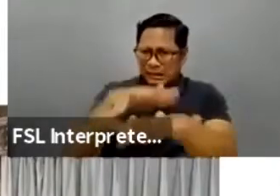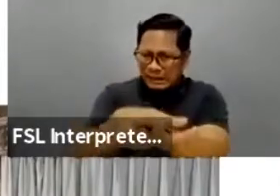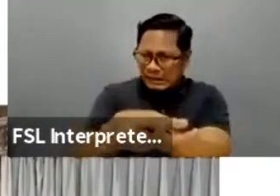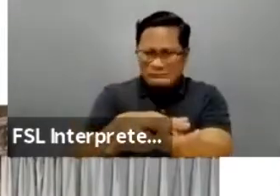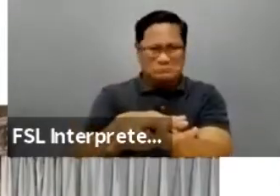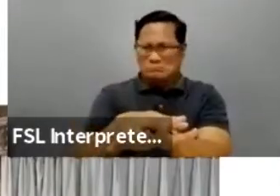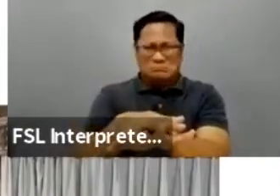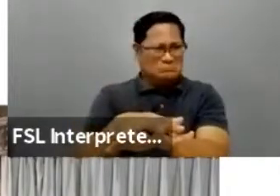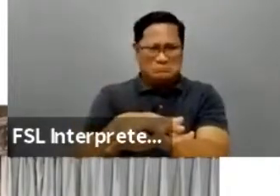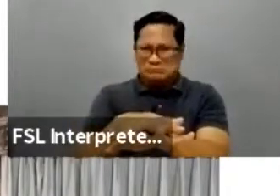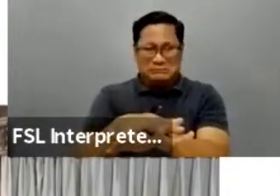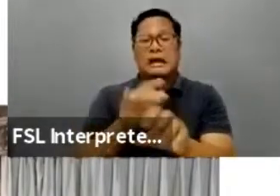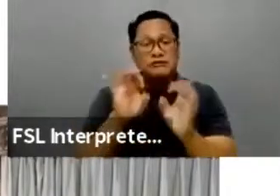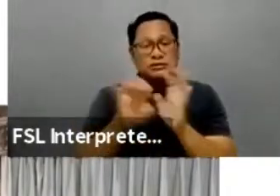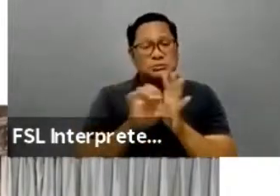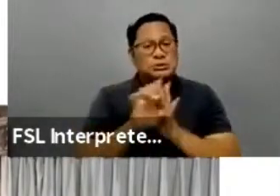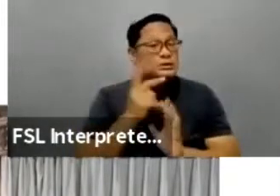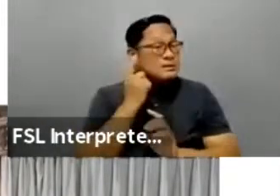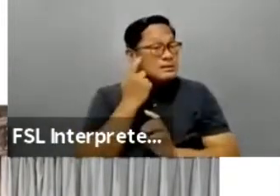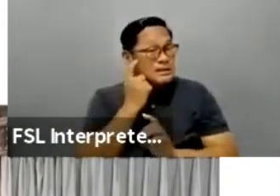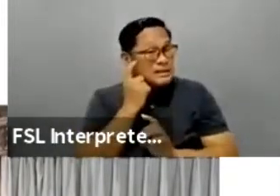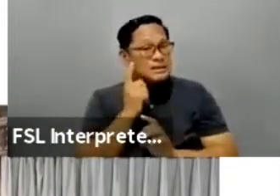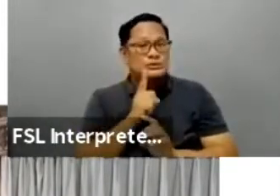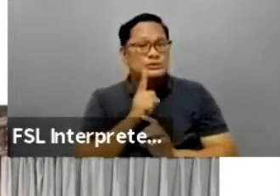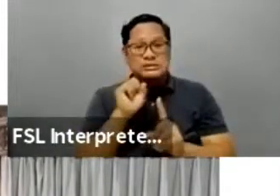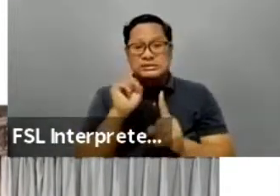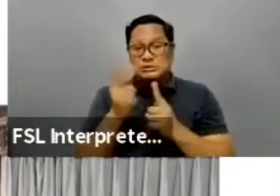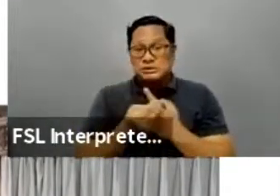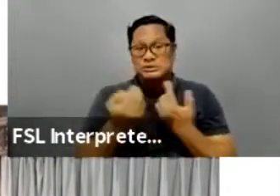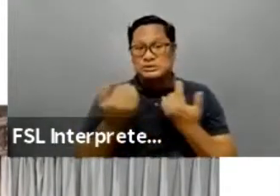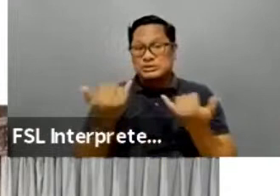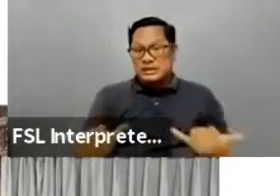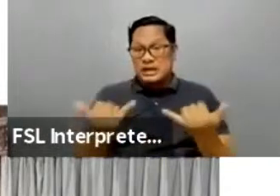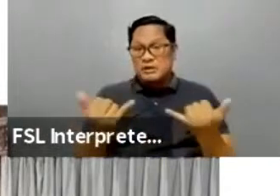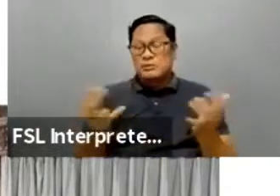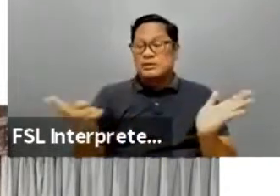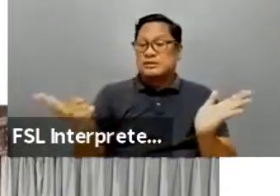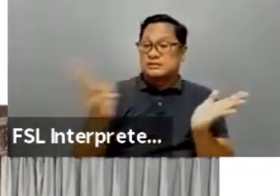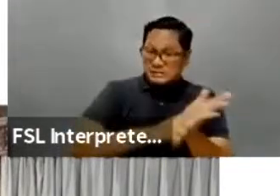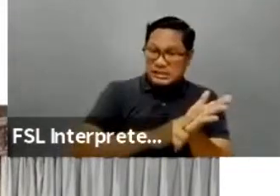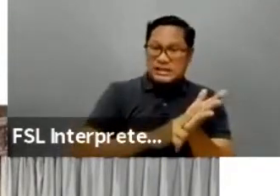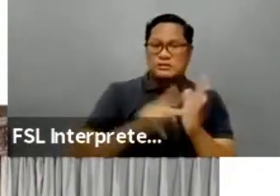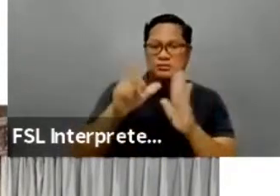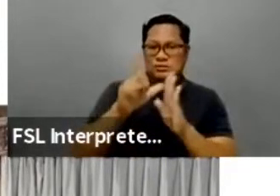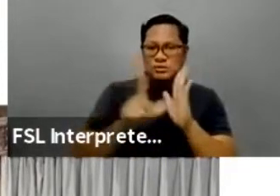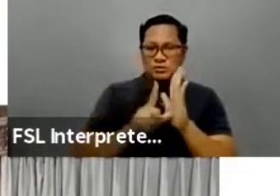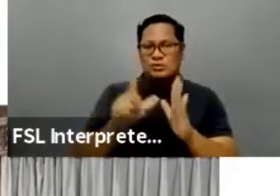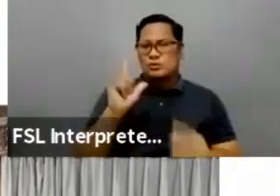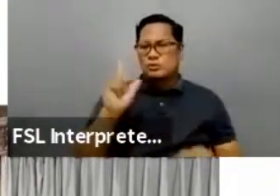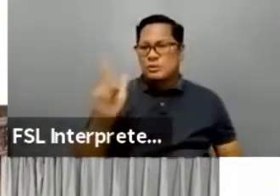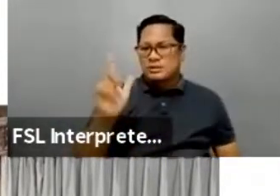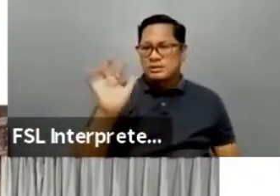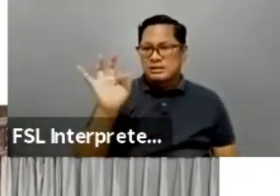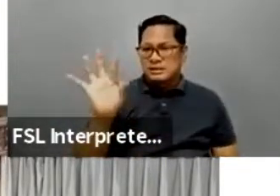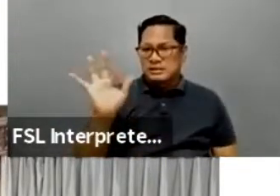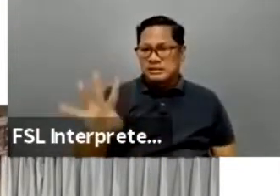So if you think of it, this is the situation with the signing of the law in 2019. Okay?